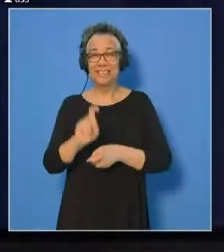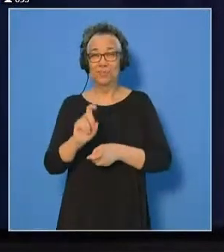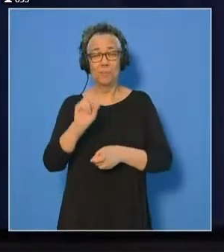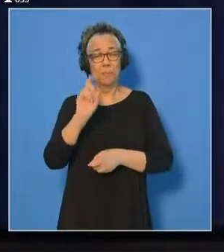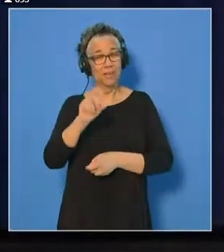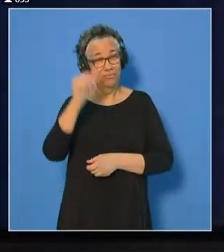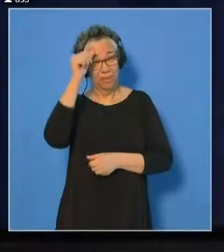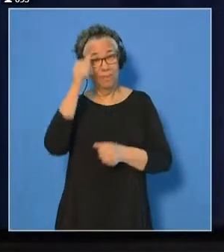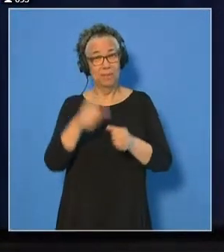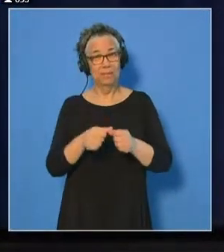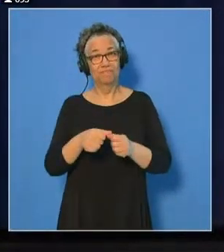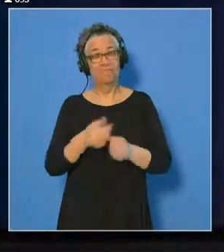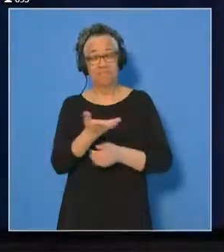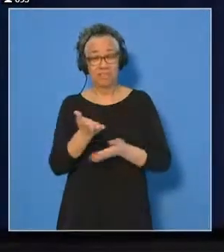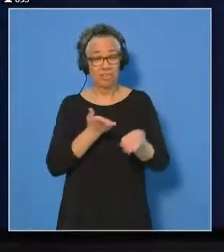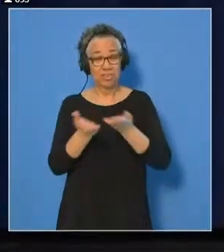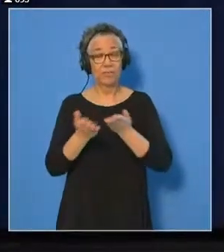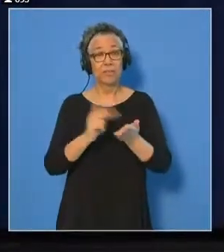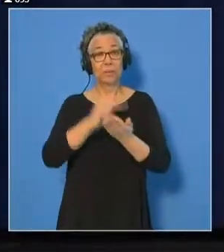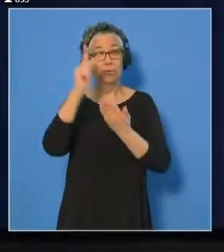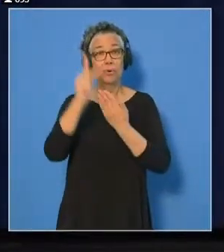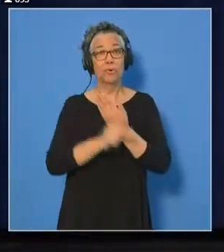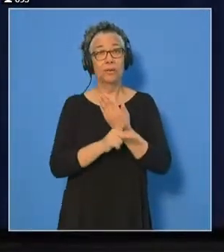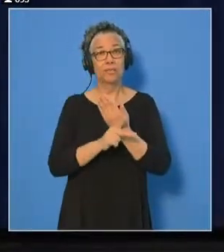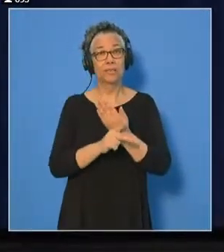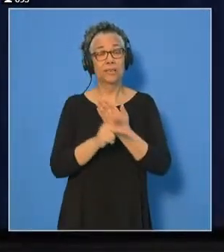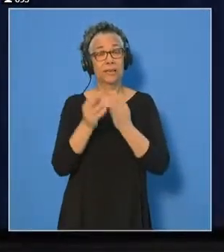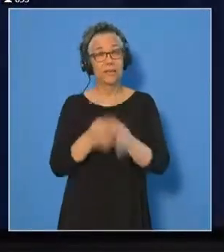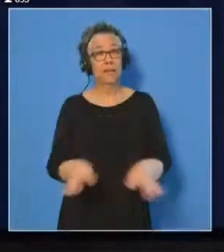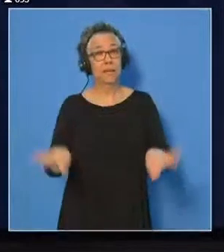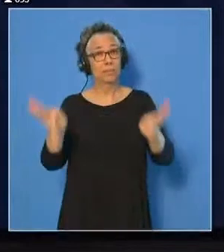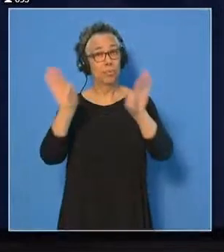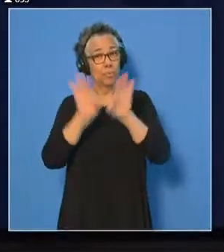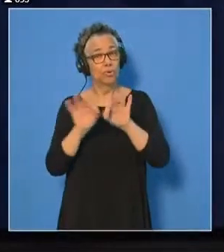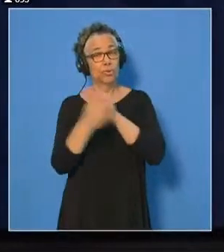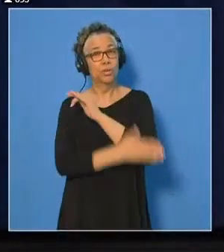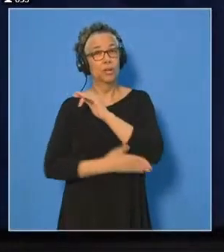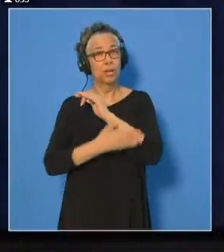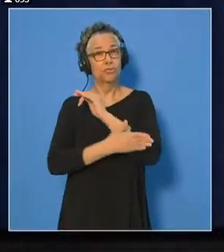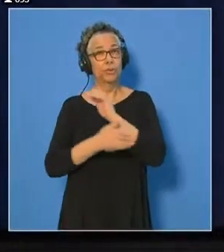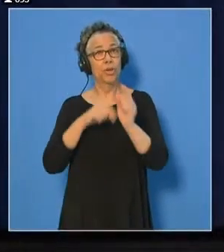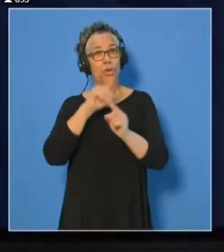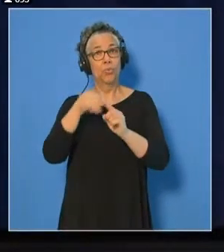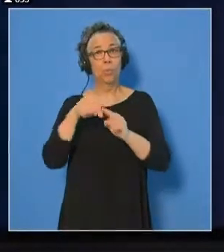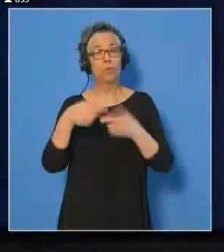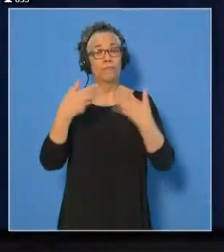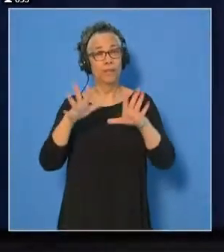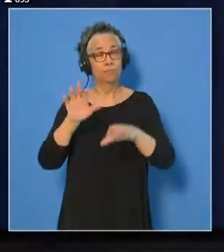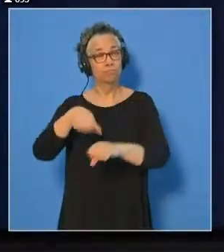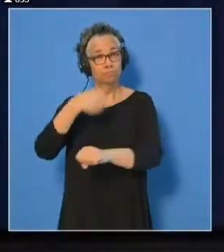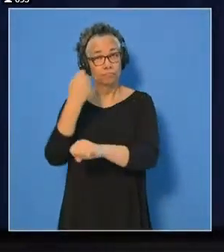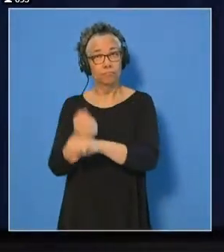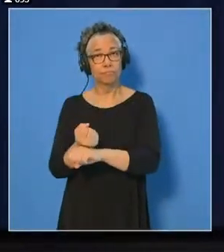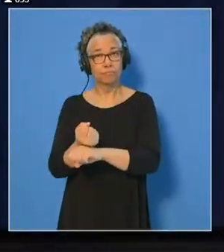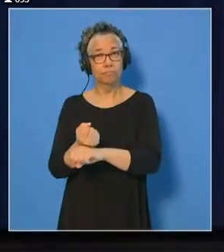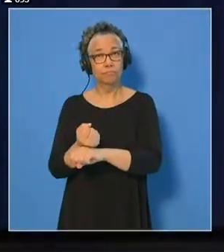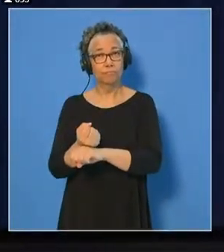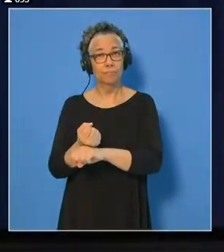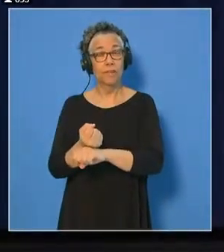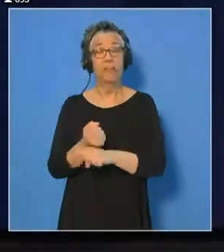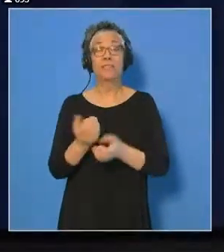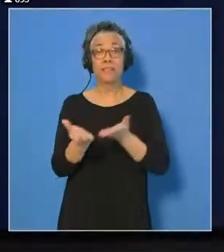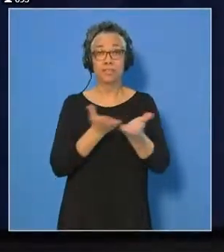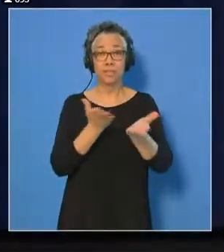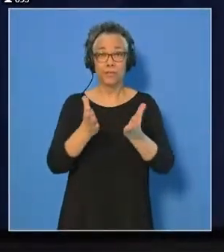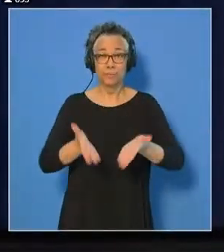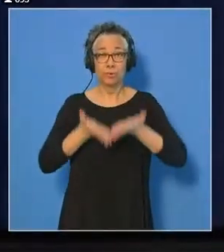and programs that will be important to our vitality as a country when we emerge from shelter in place. These service